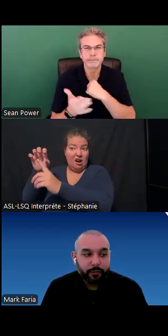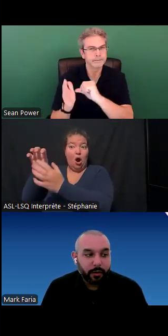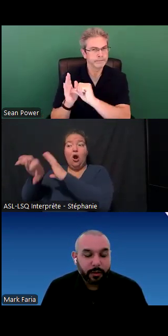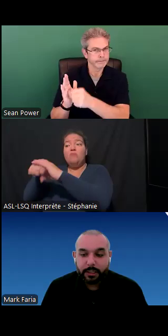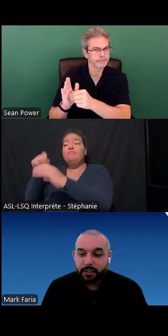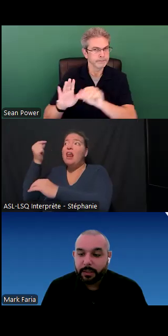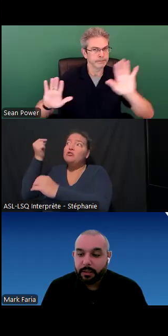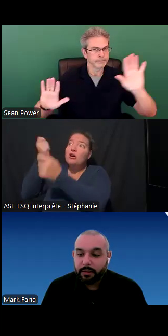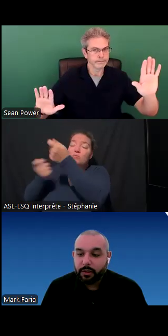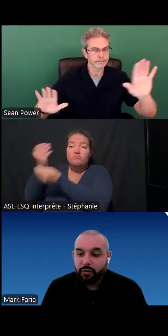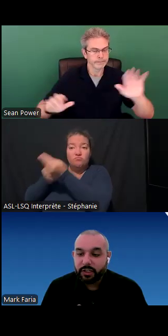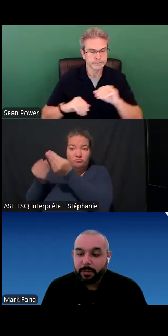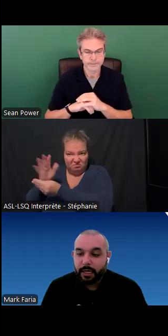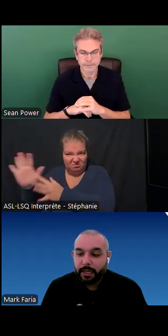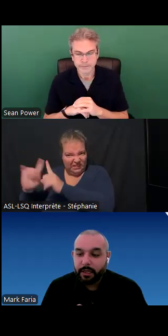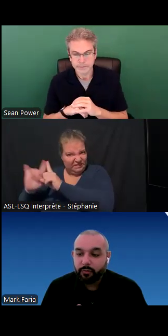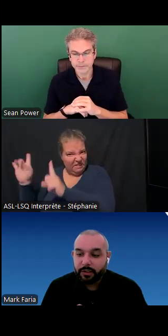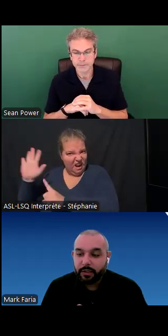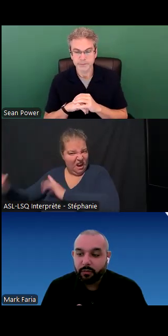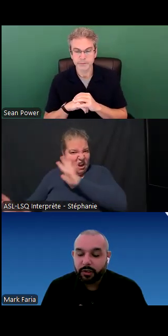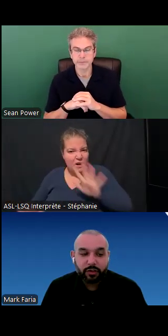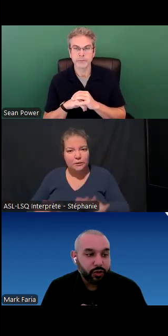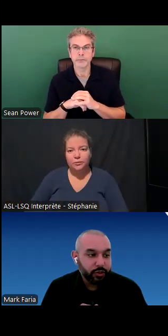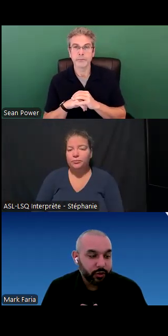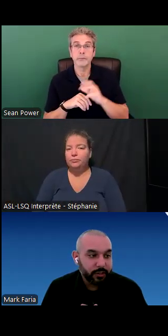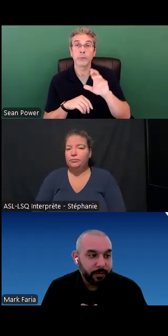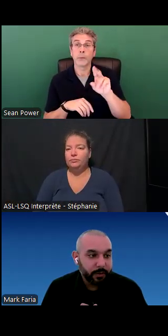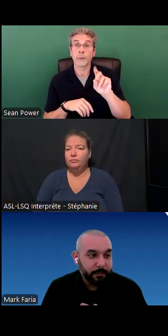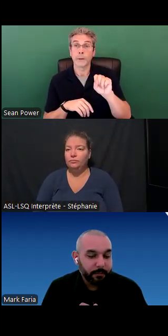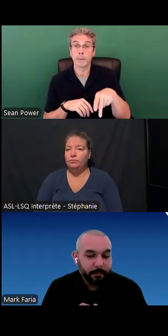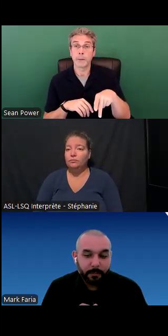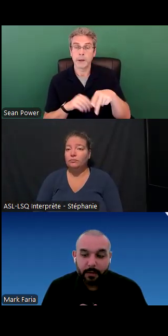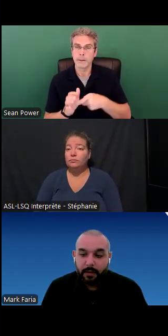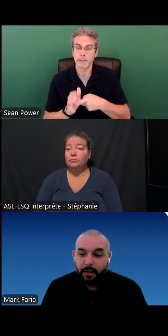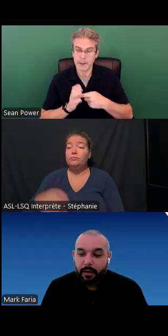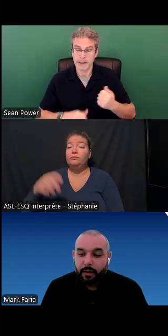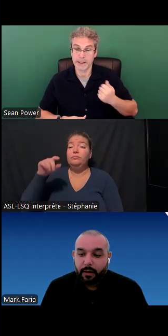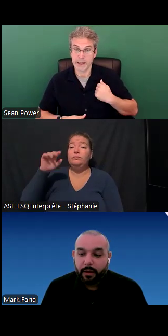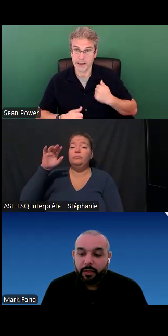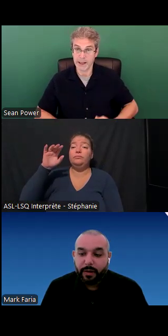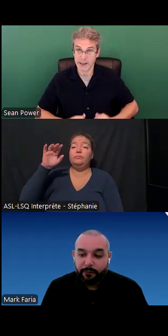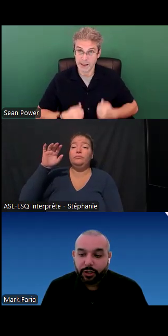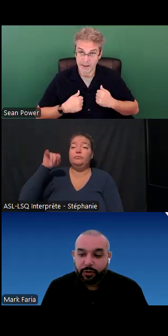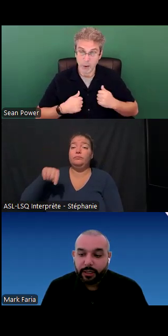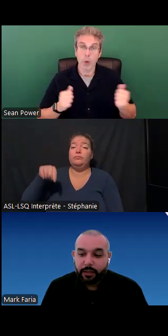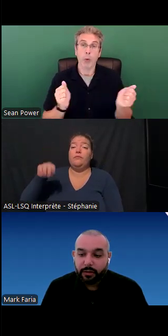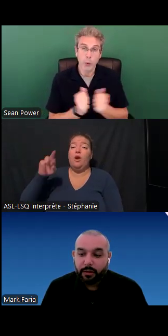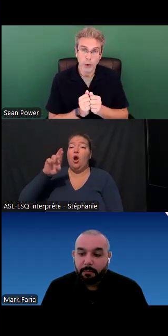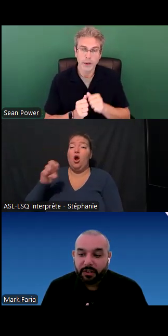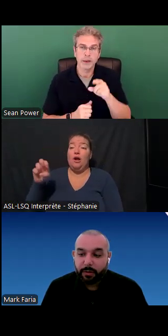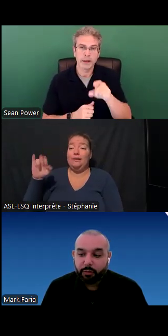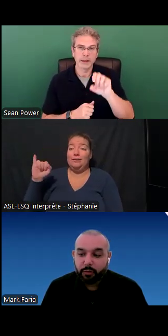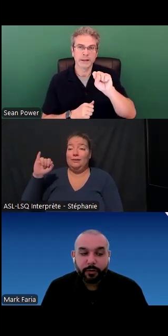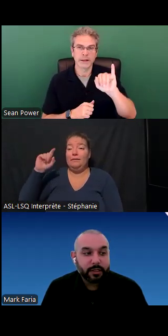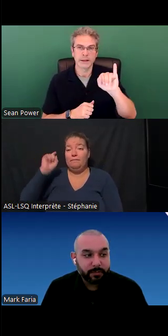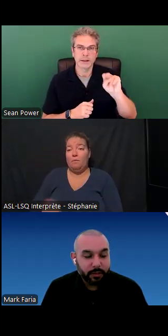Eligibility for an RDSP, you must be a Canadian resident with a social insurance number. The beneficiary